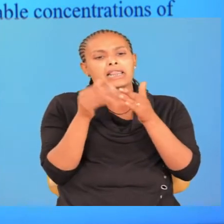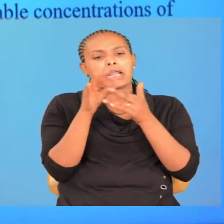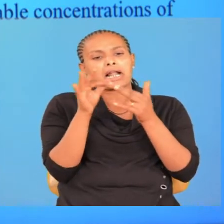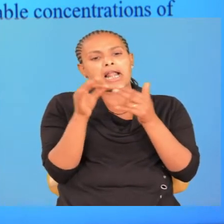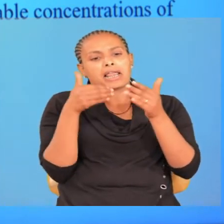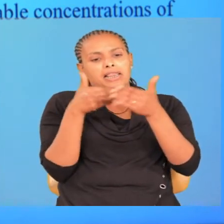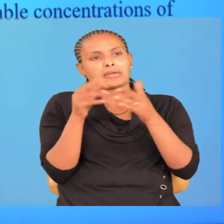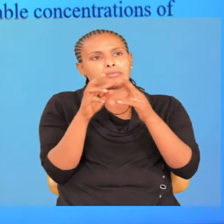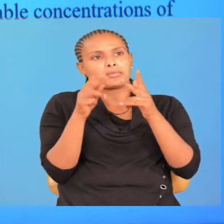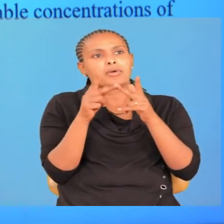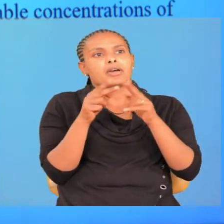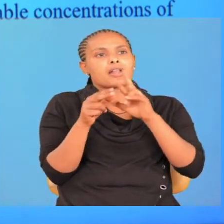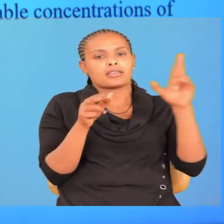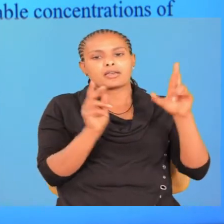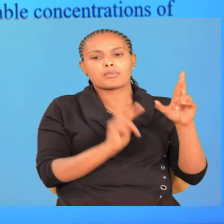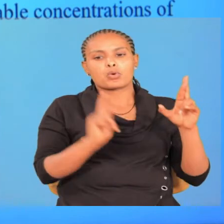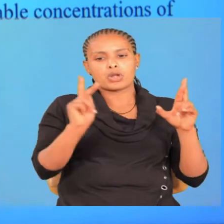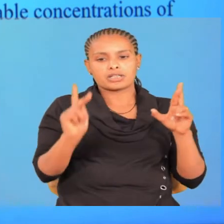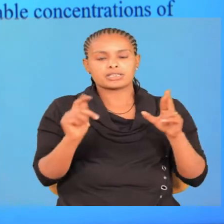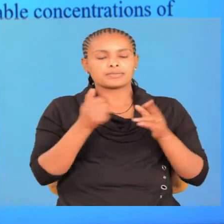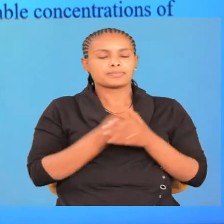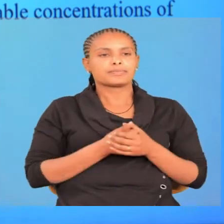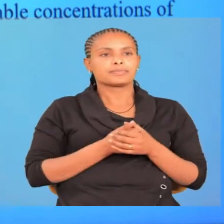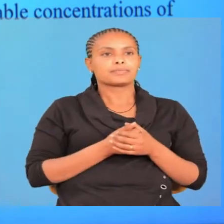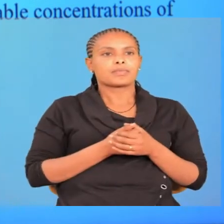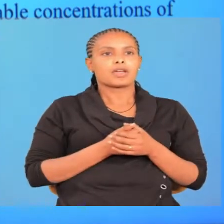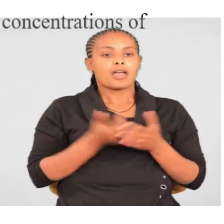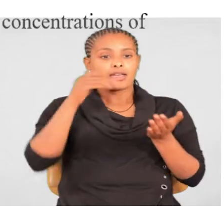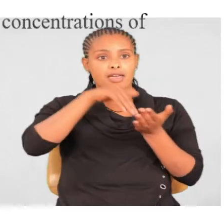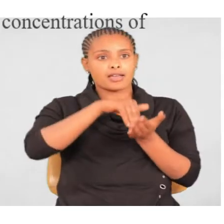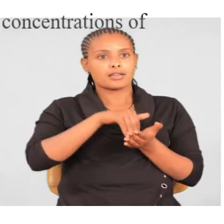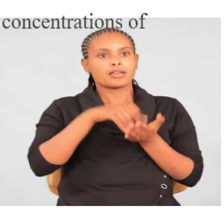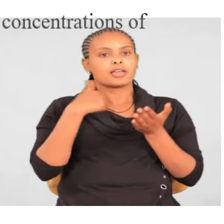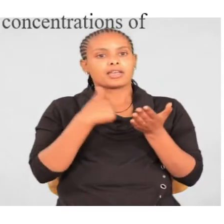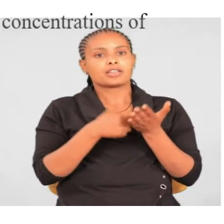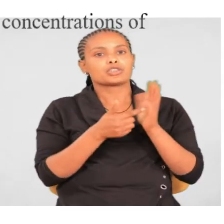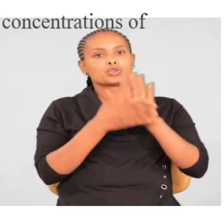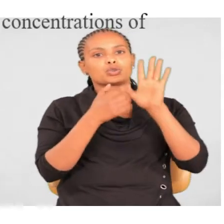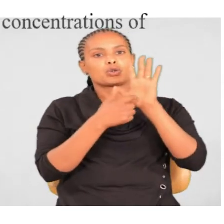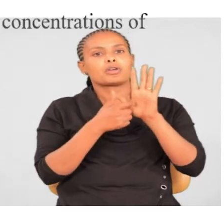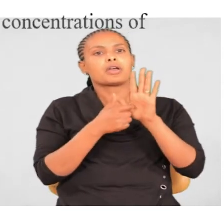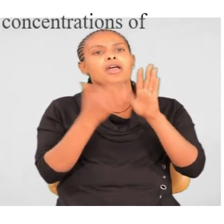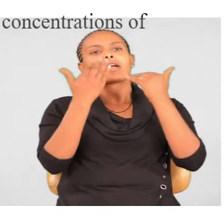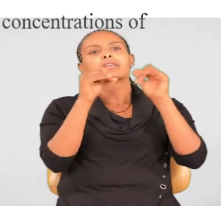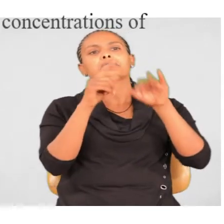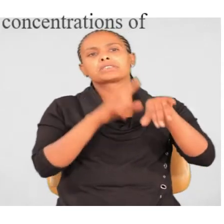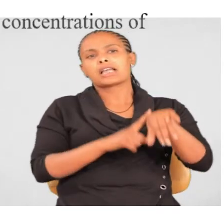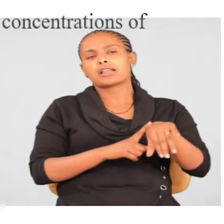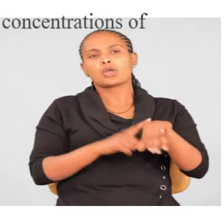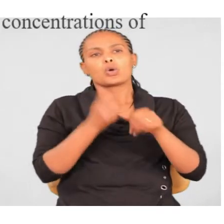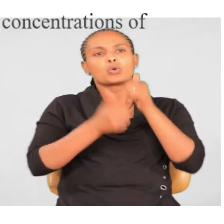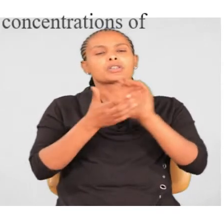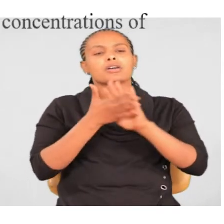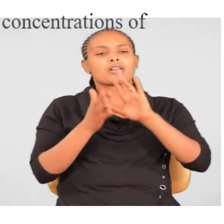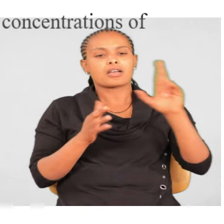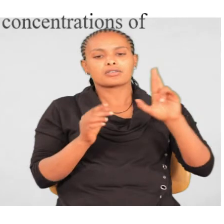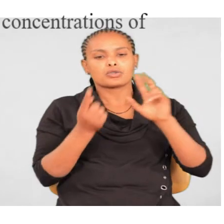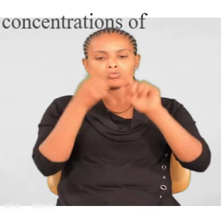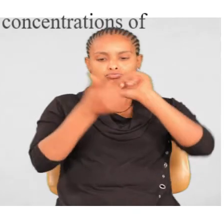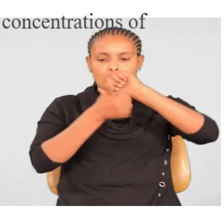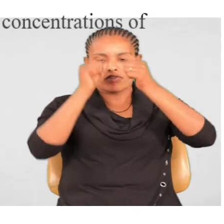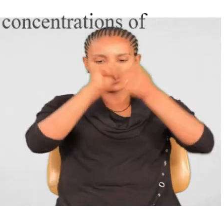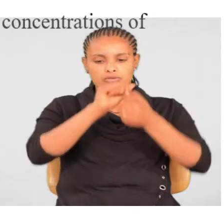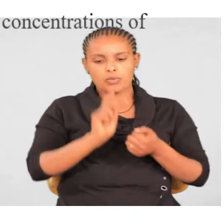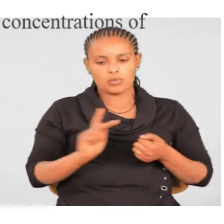of reactants and products. Again, it shows extent to which reactants are converted